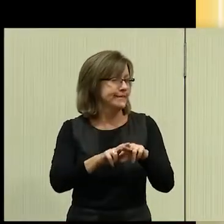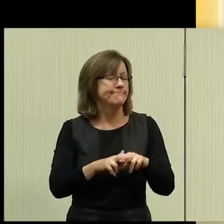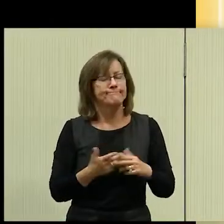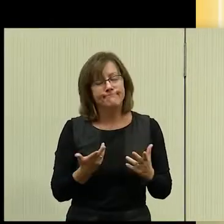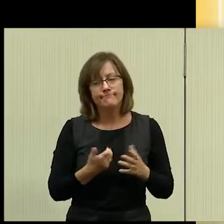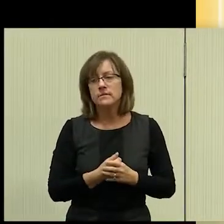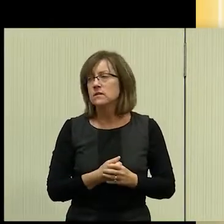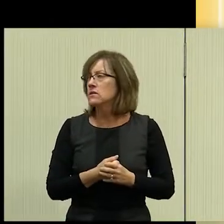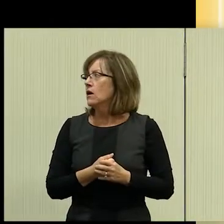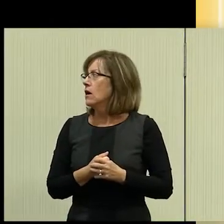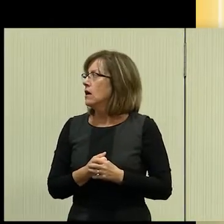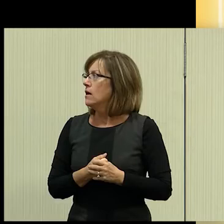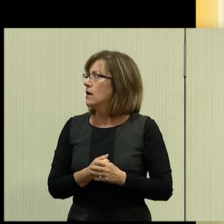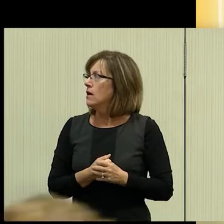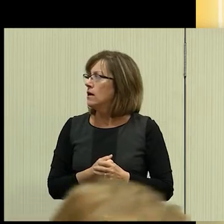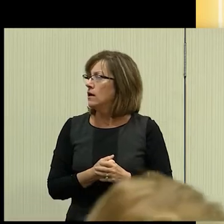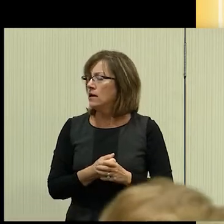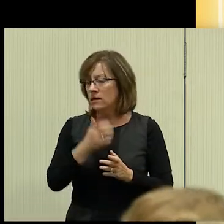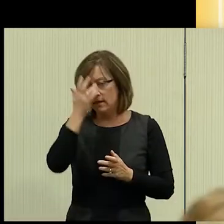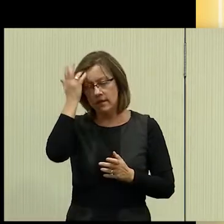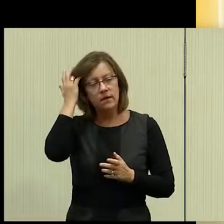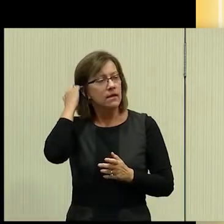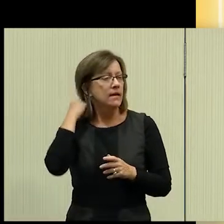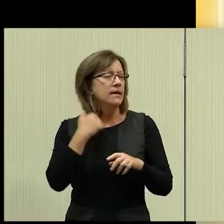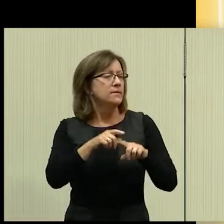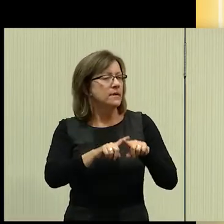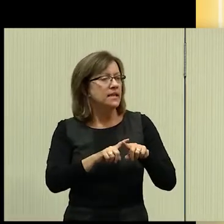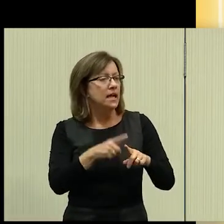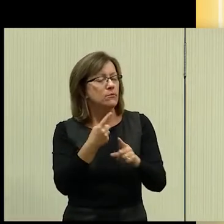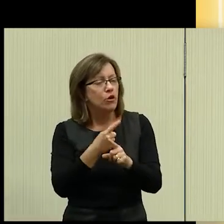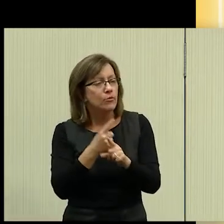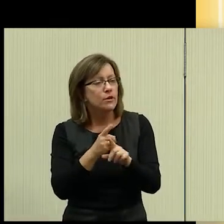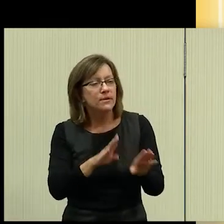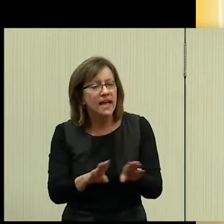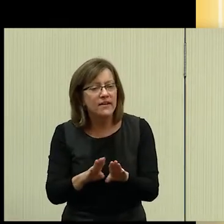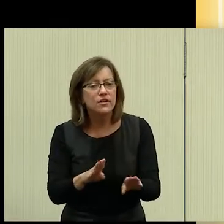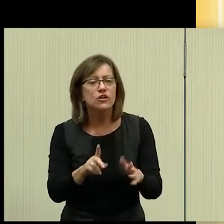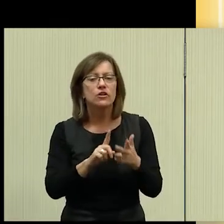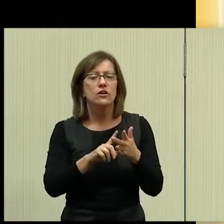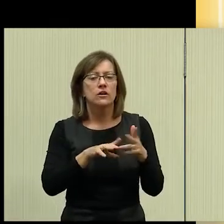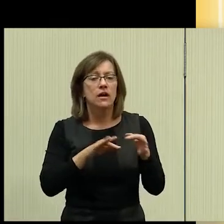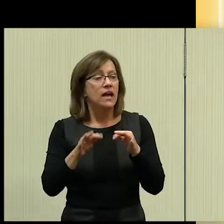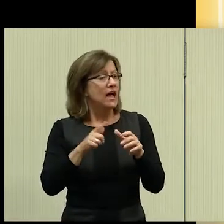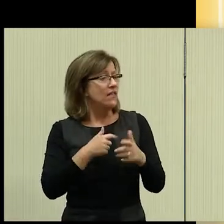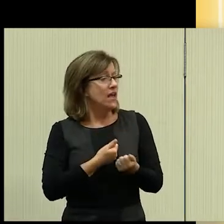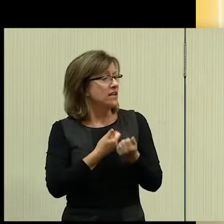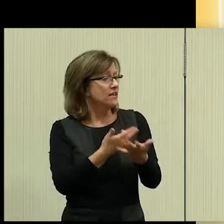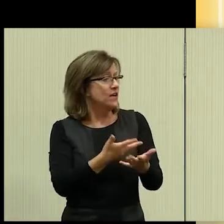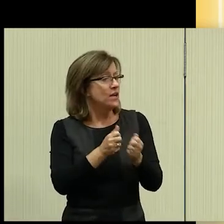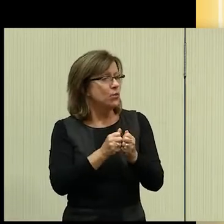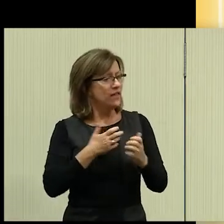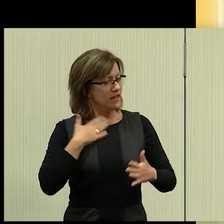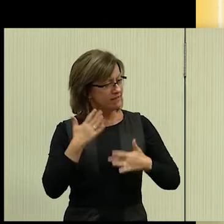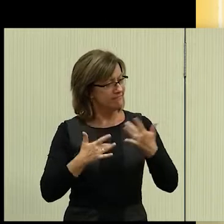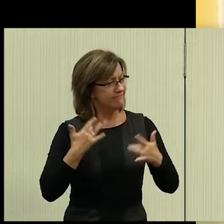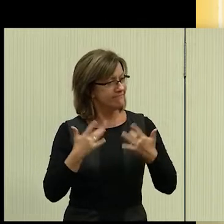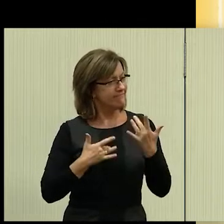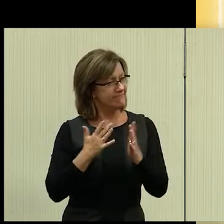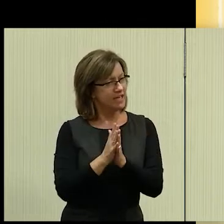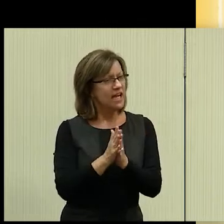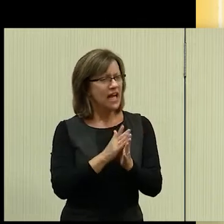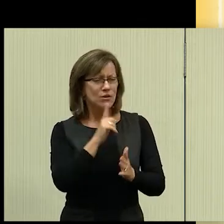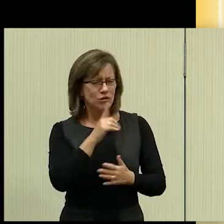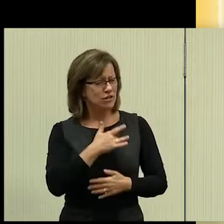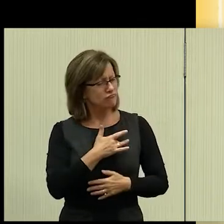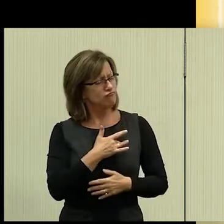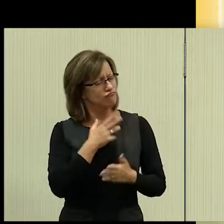Okay, so, contingent on appropriate behavior, descriptive, and conveyed with enthusiasm and being kind of heartfelt and